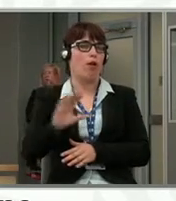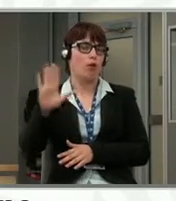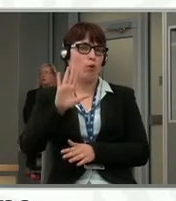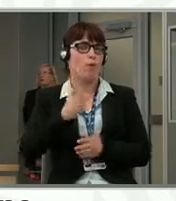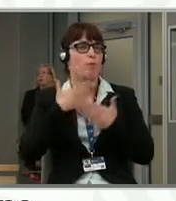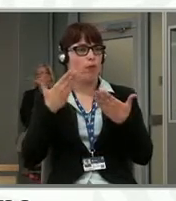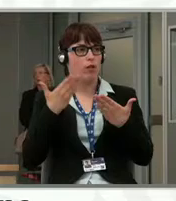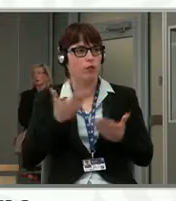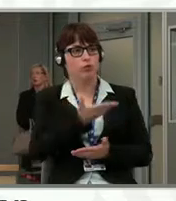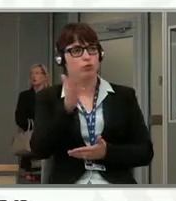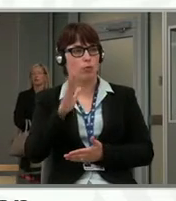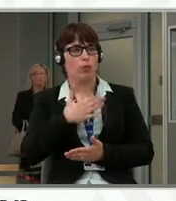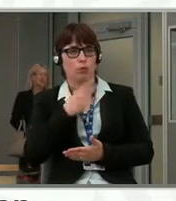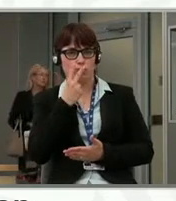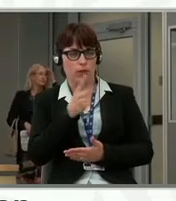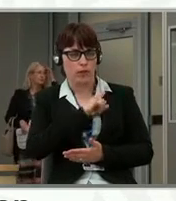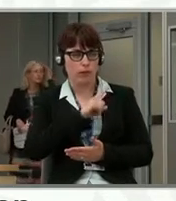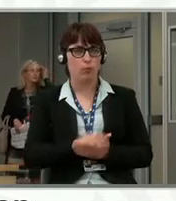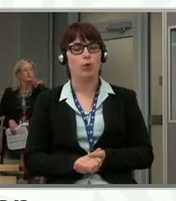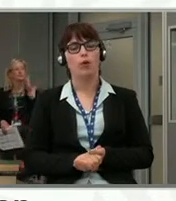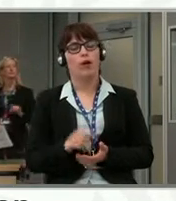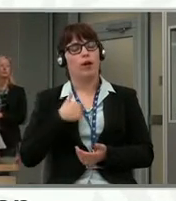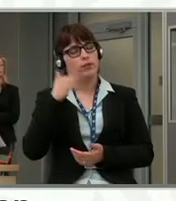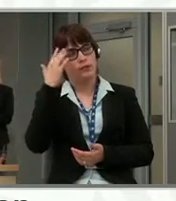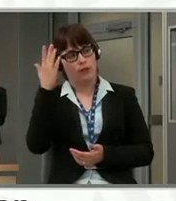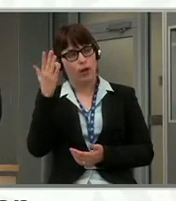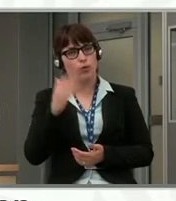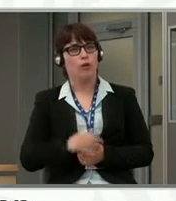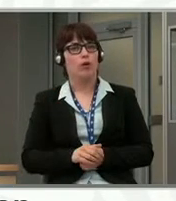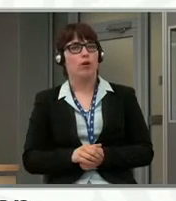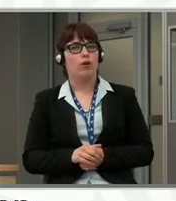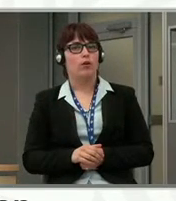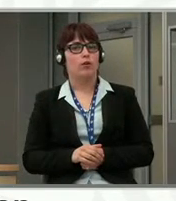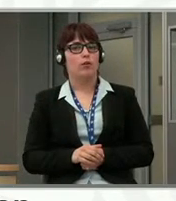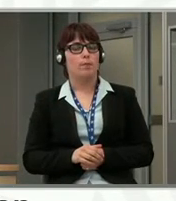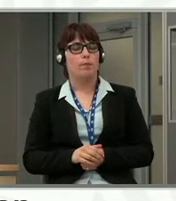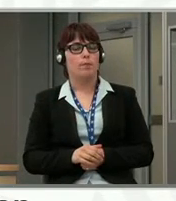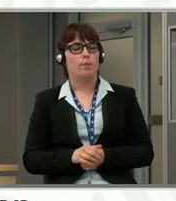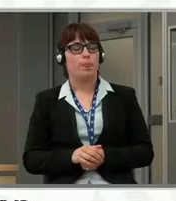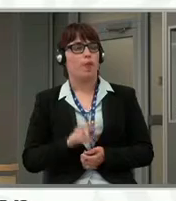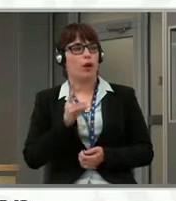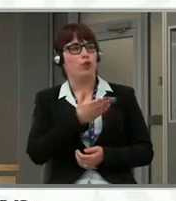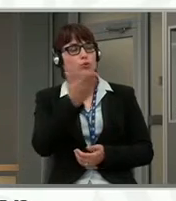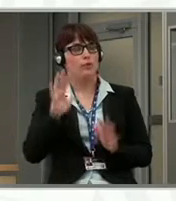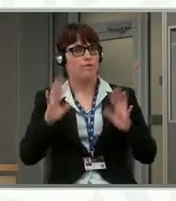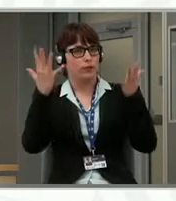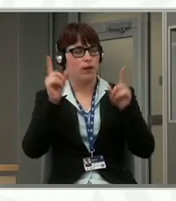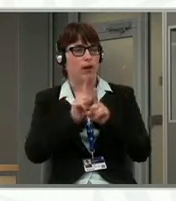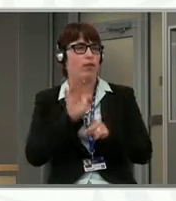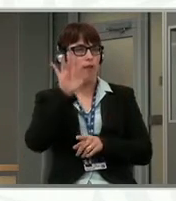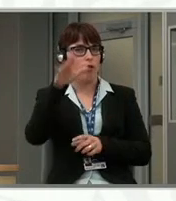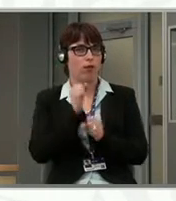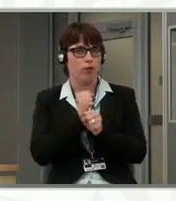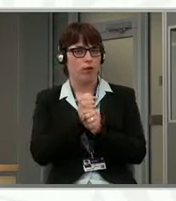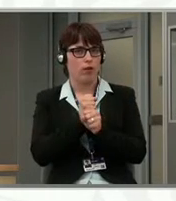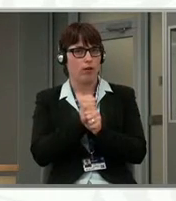I hope you have a good success to everyone's work and a good and safe return